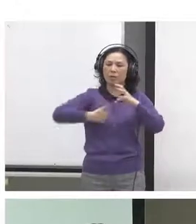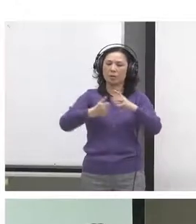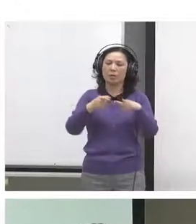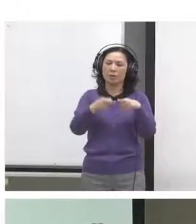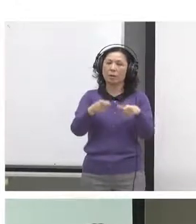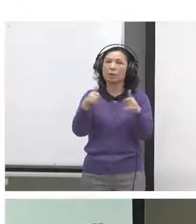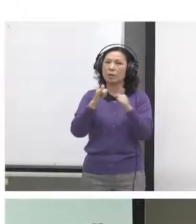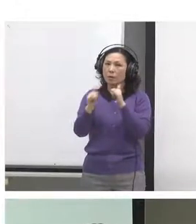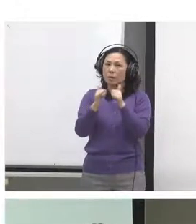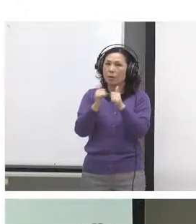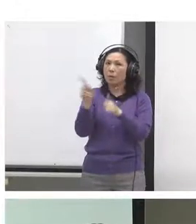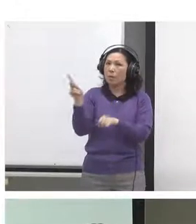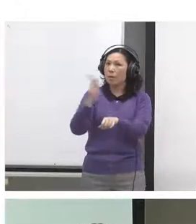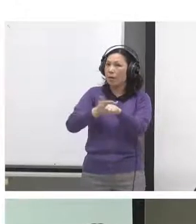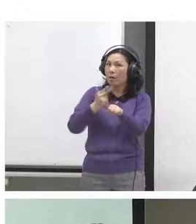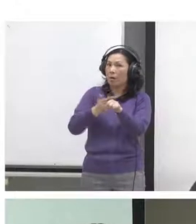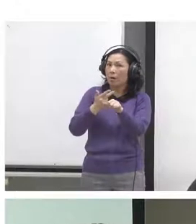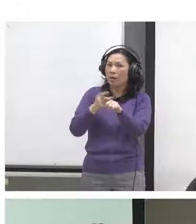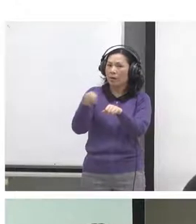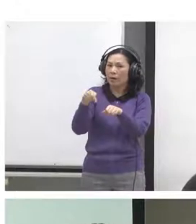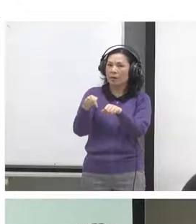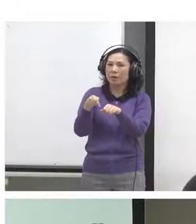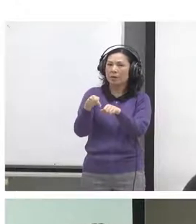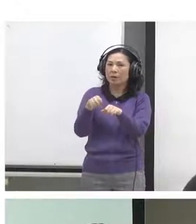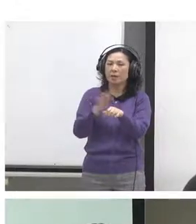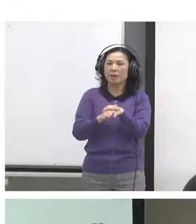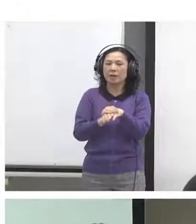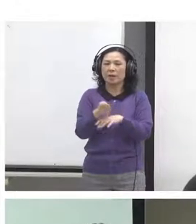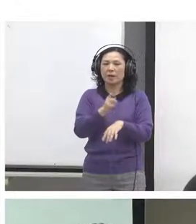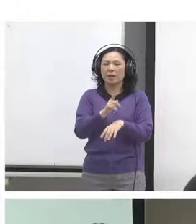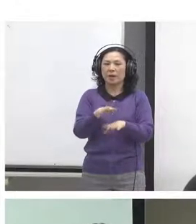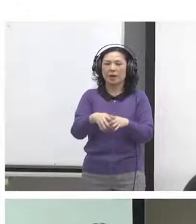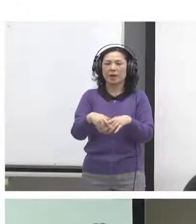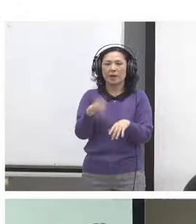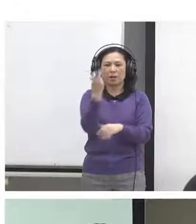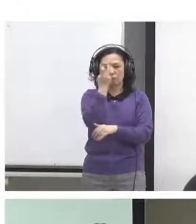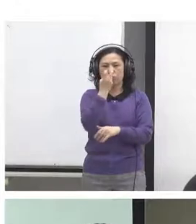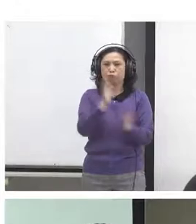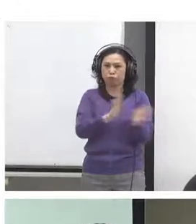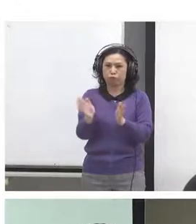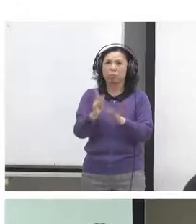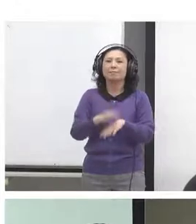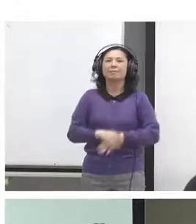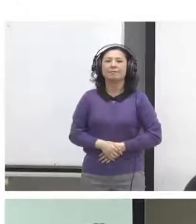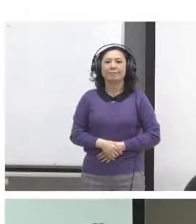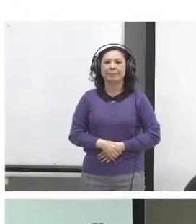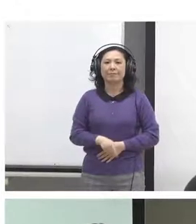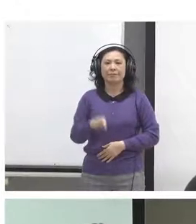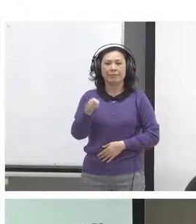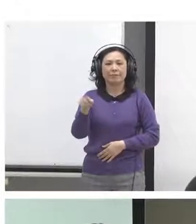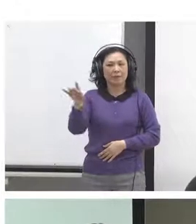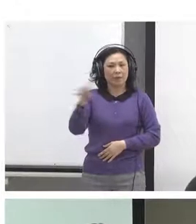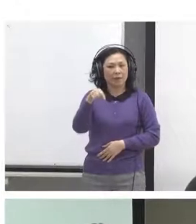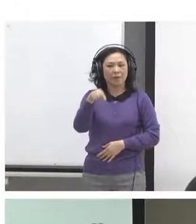Code for All. Through the network, we have been learning case studies from each country.